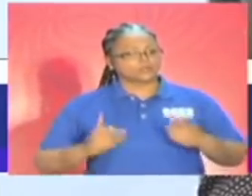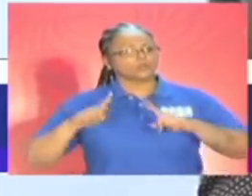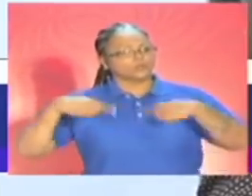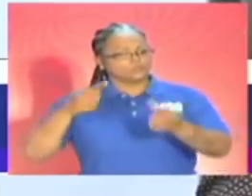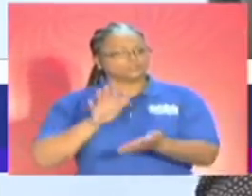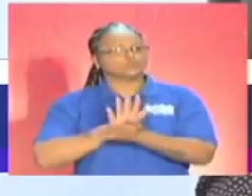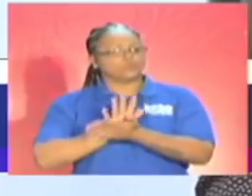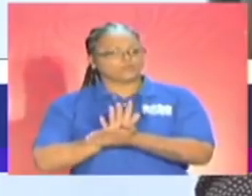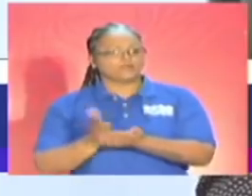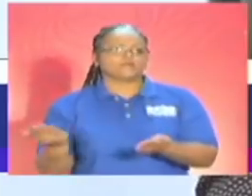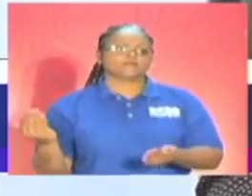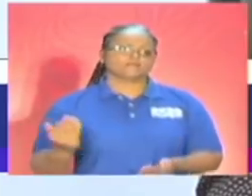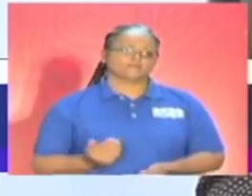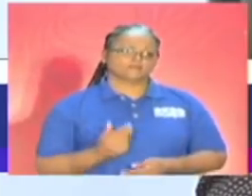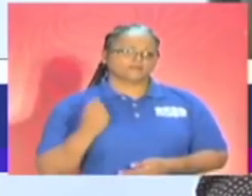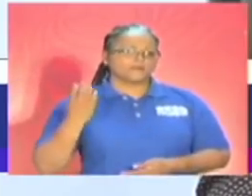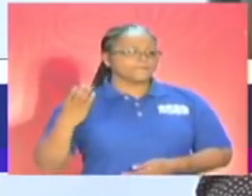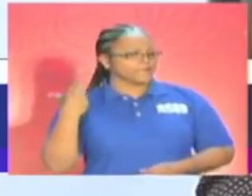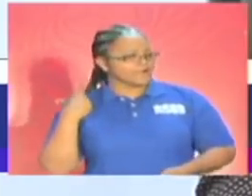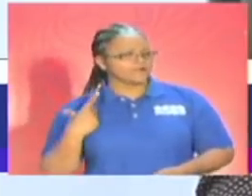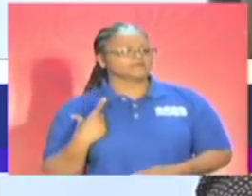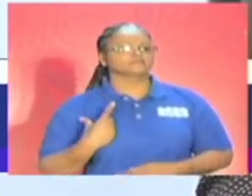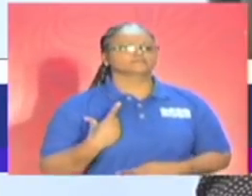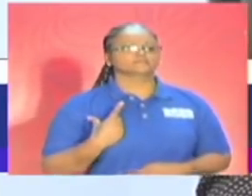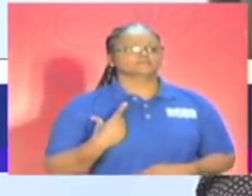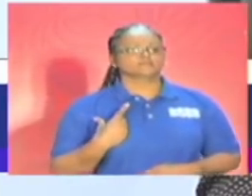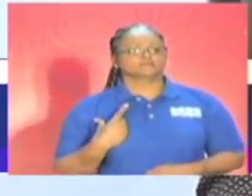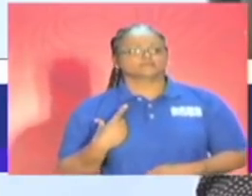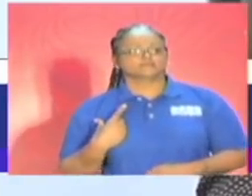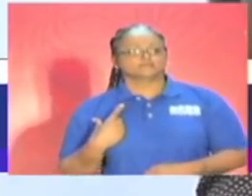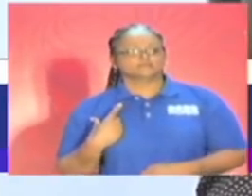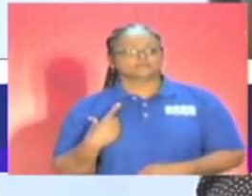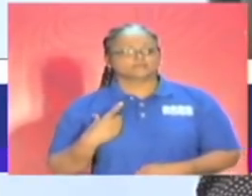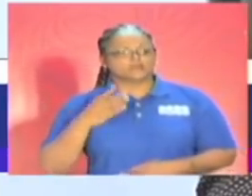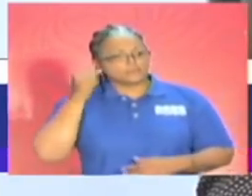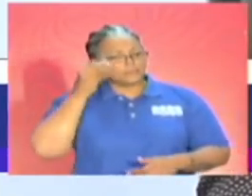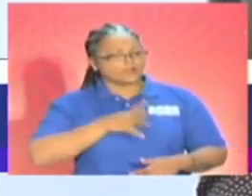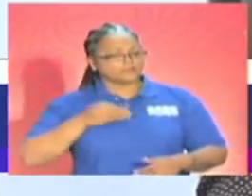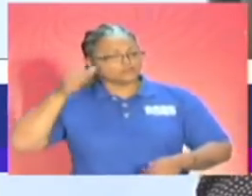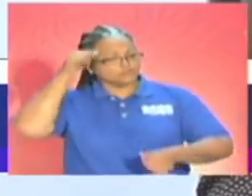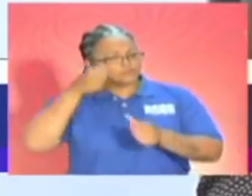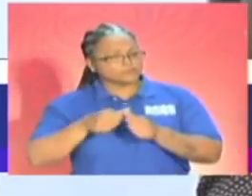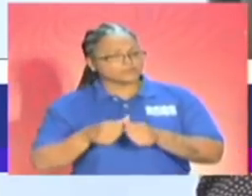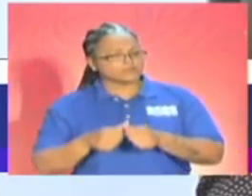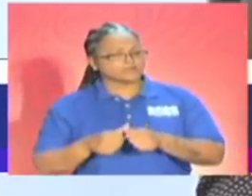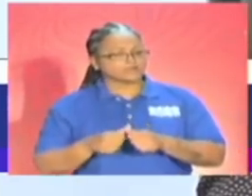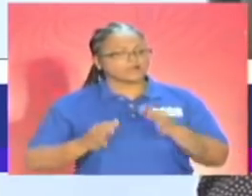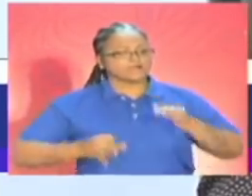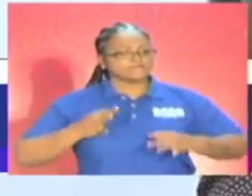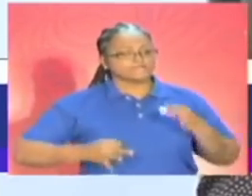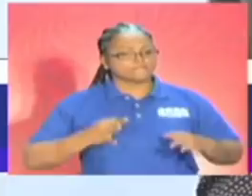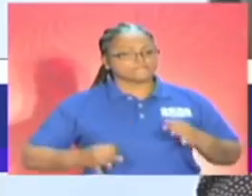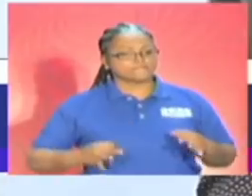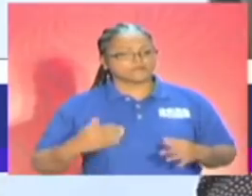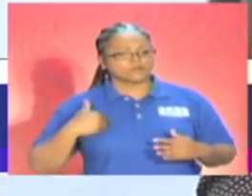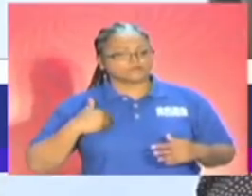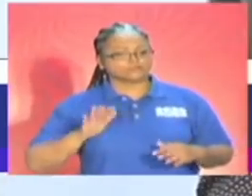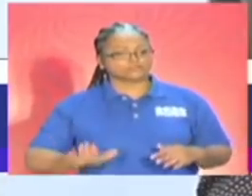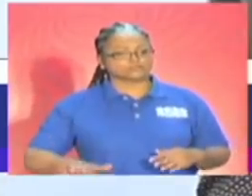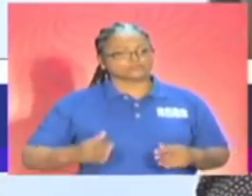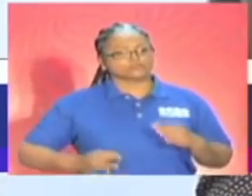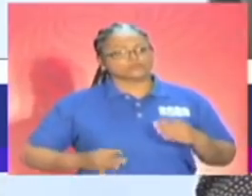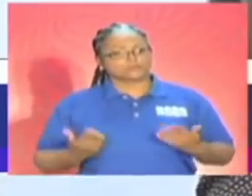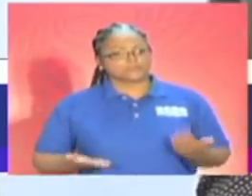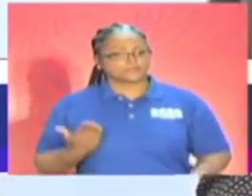school. Also, please be mindful of the fact that if there's a specific child who really doesn't seem to be coping